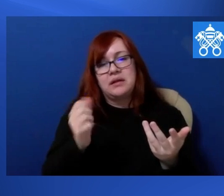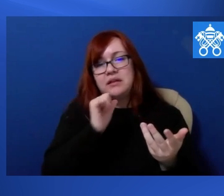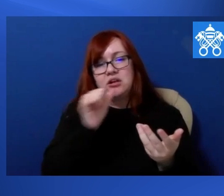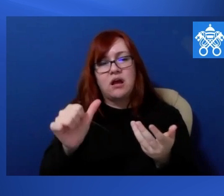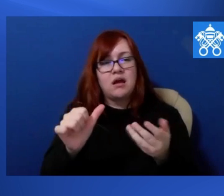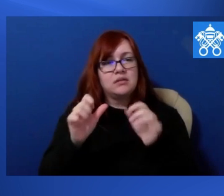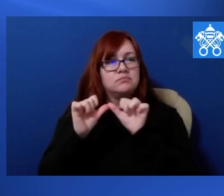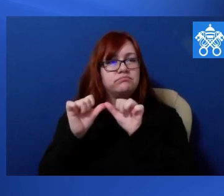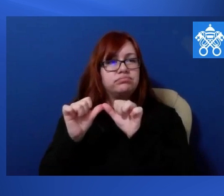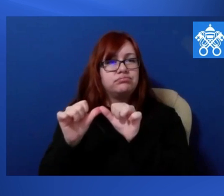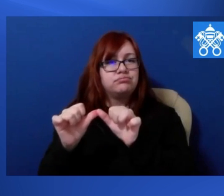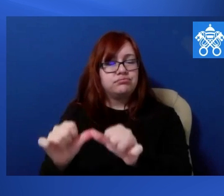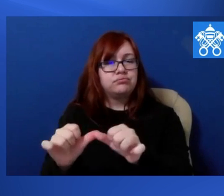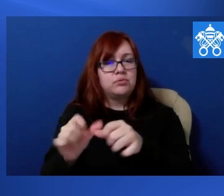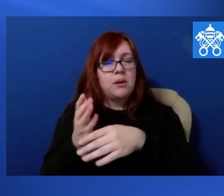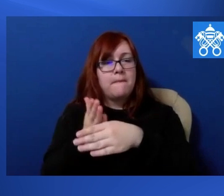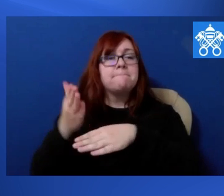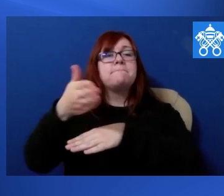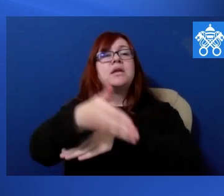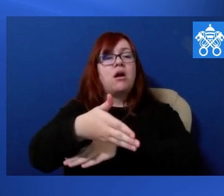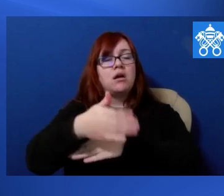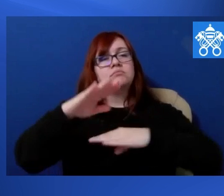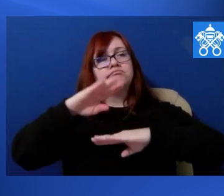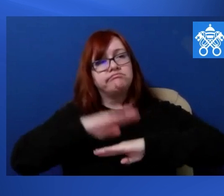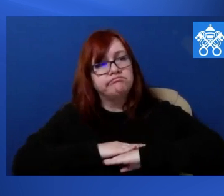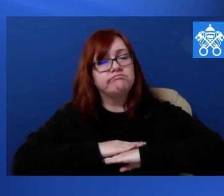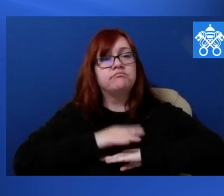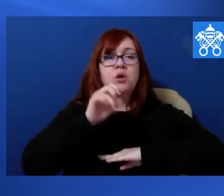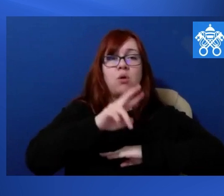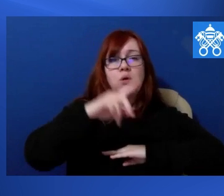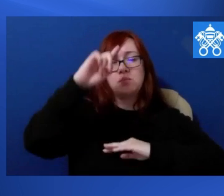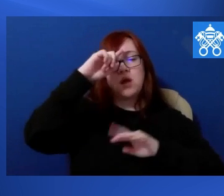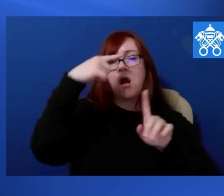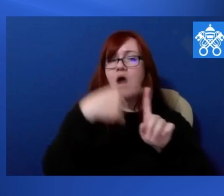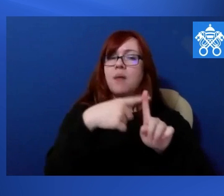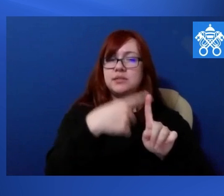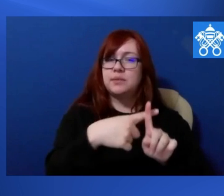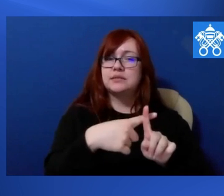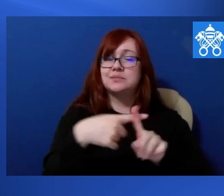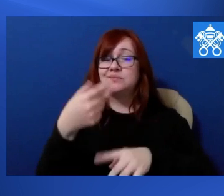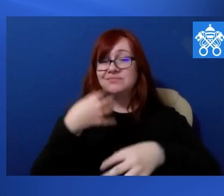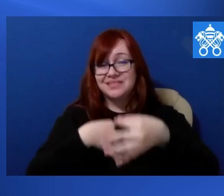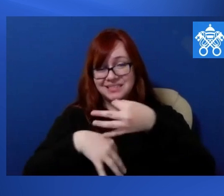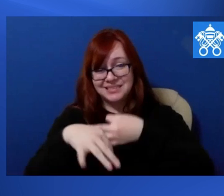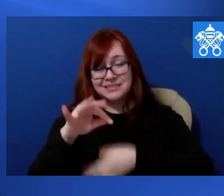go beyond satisfaction or optimism. Instead, in this liturgy,